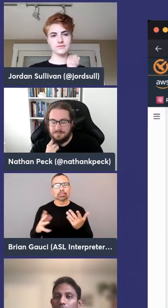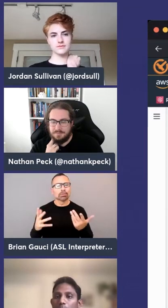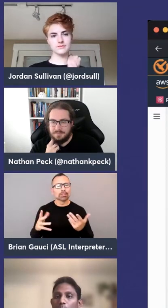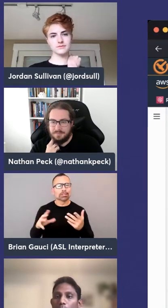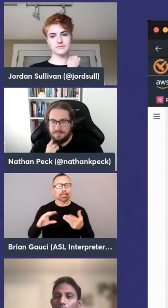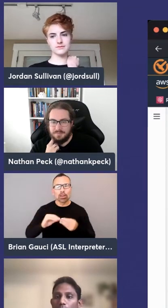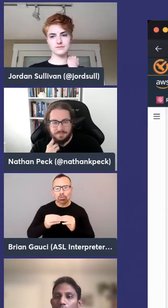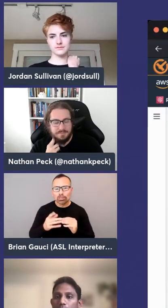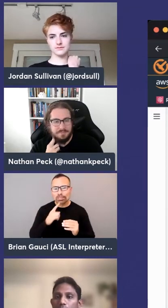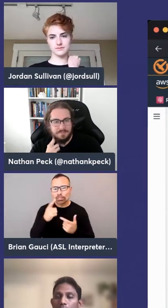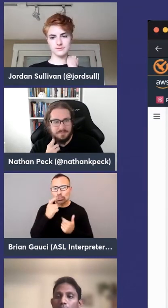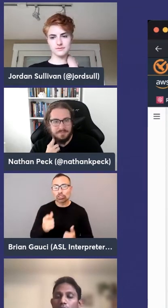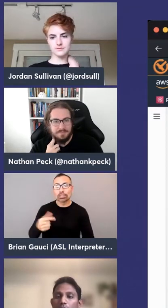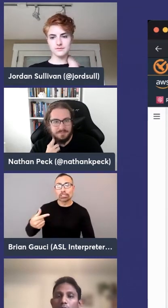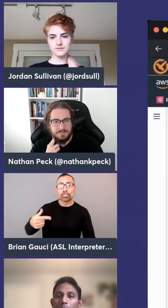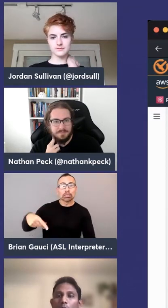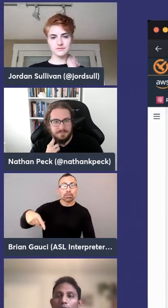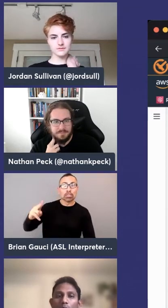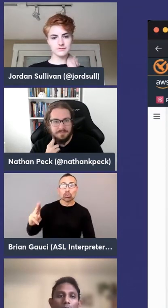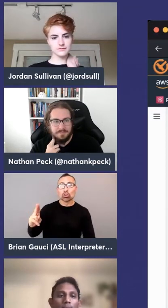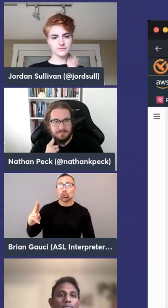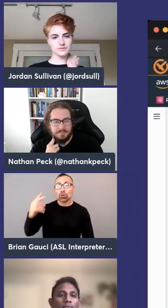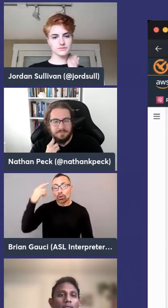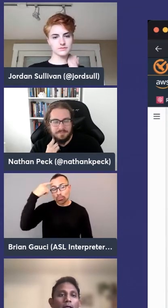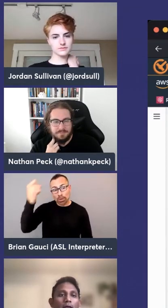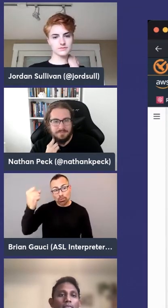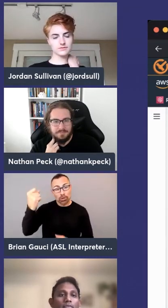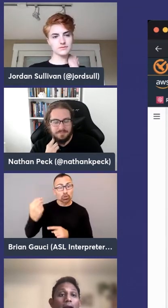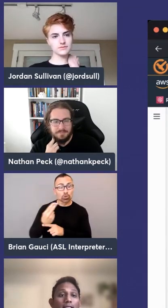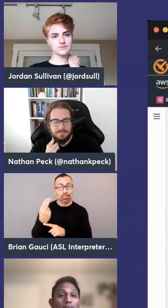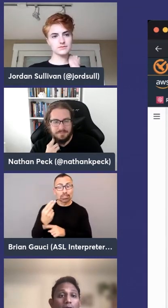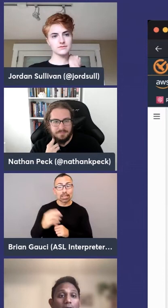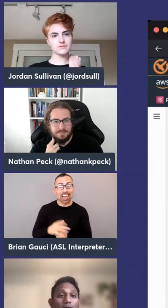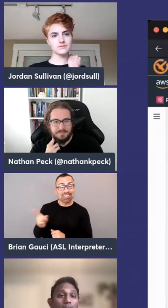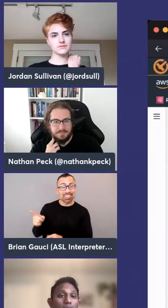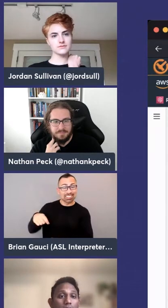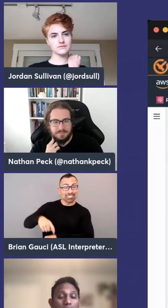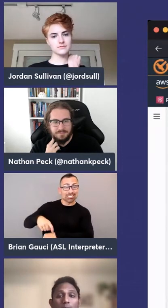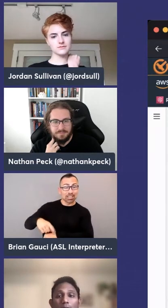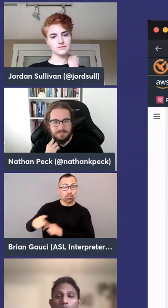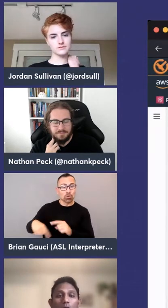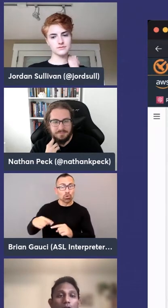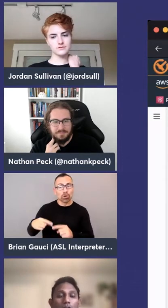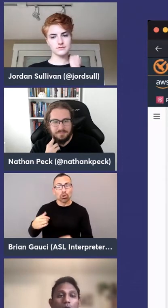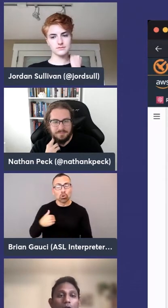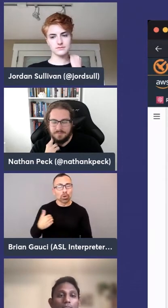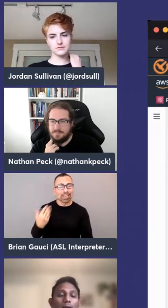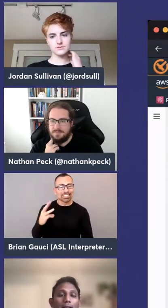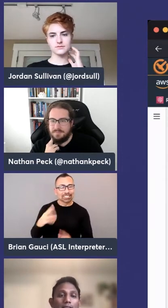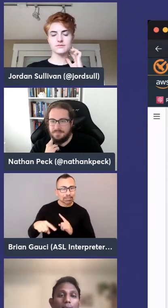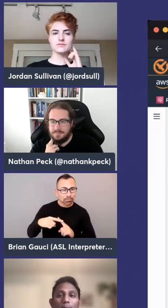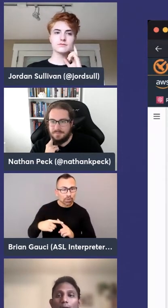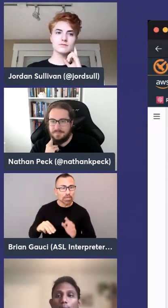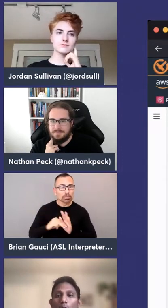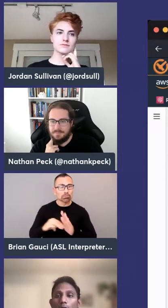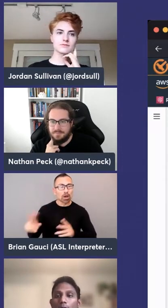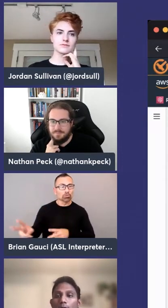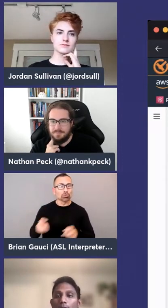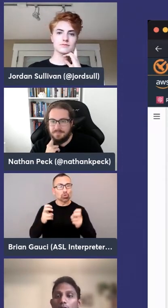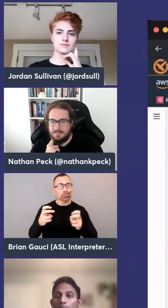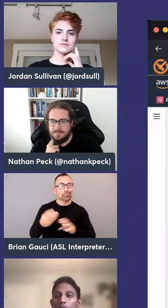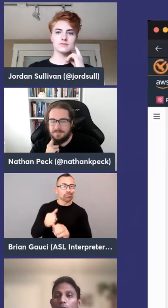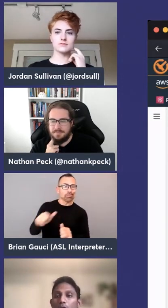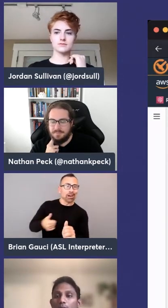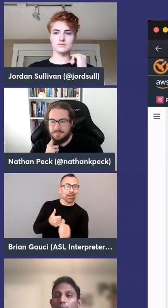the GPU memory utilization. At this given point, when we had 16 plus models loaded behind this MME endpoint,